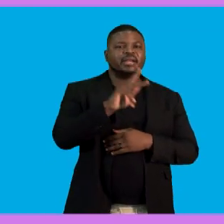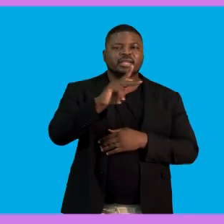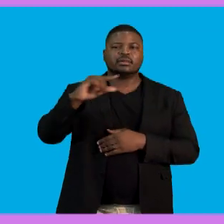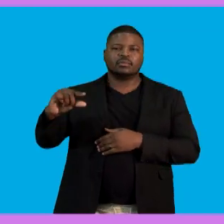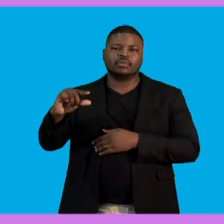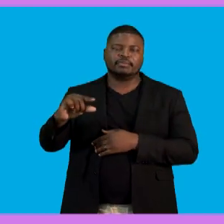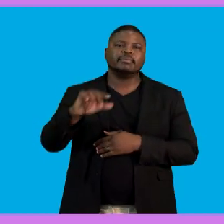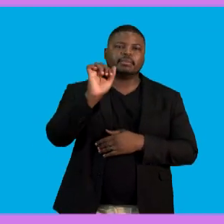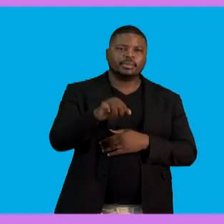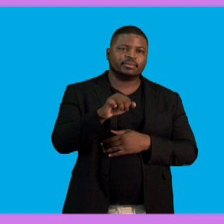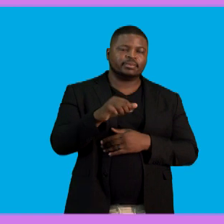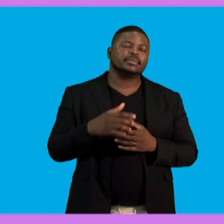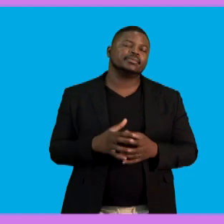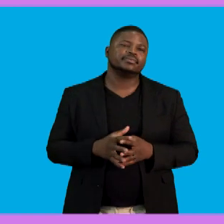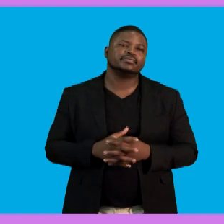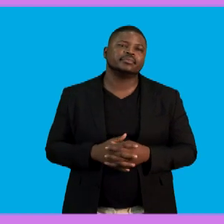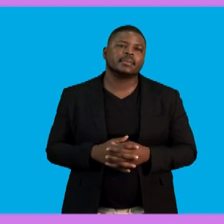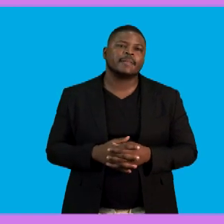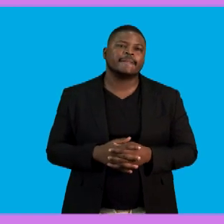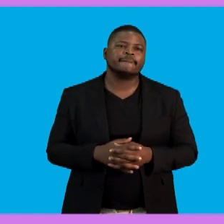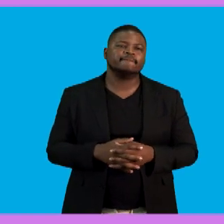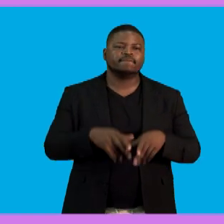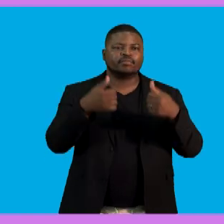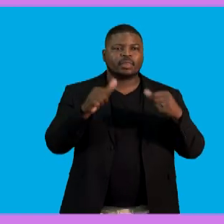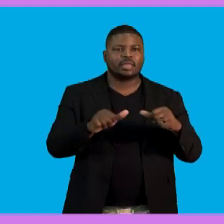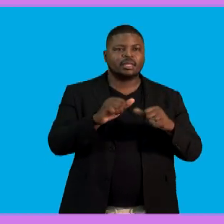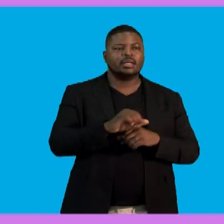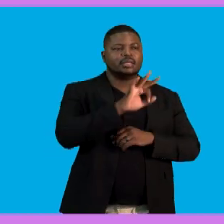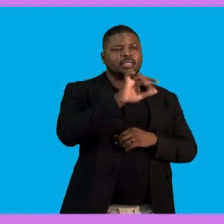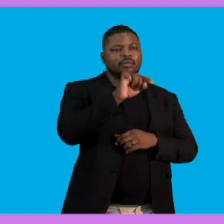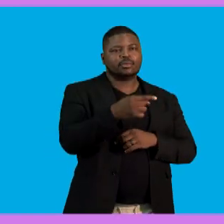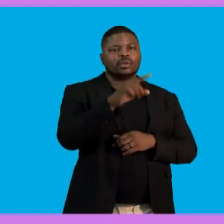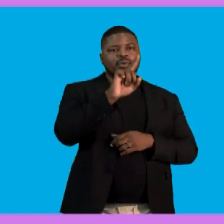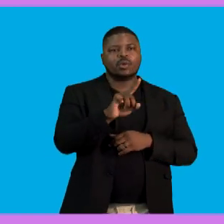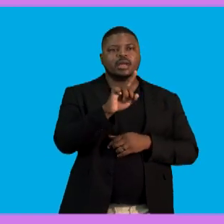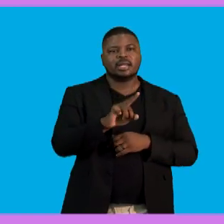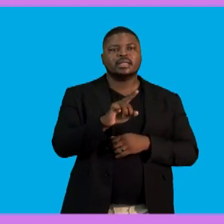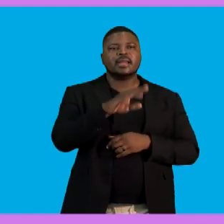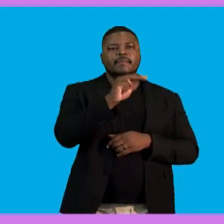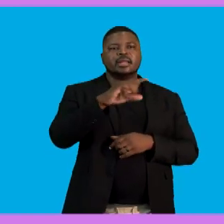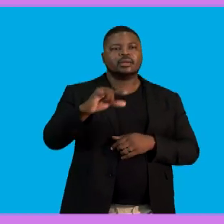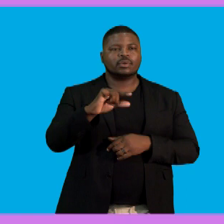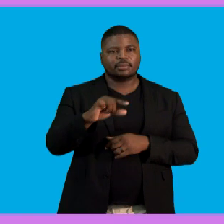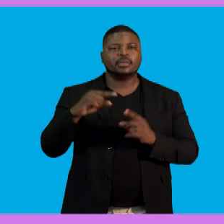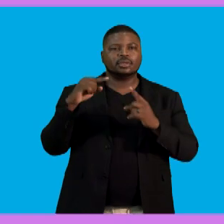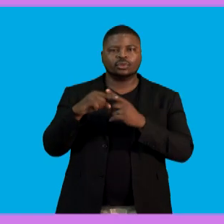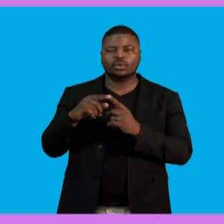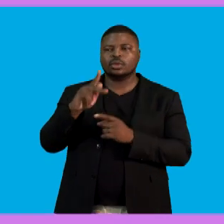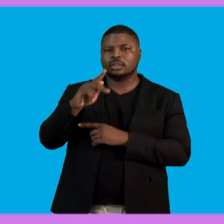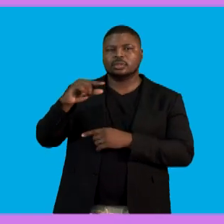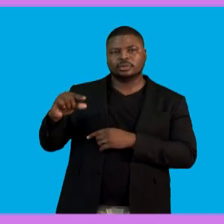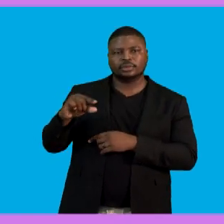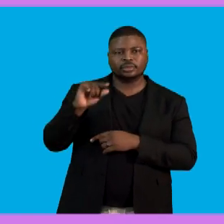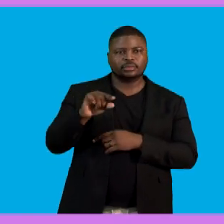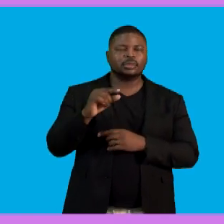So there are 5 kilograms in 5,000 grams. Then we've got 3.1 milligram to